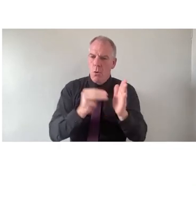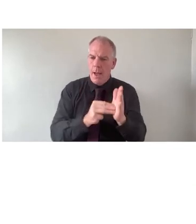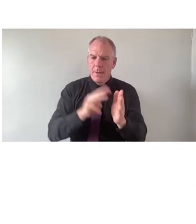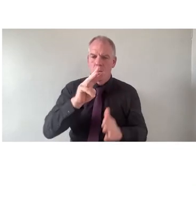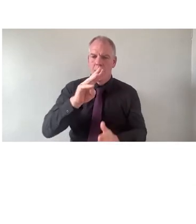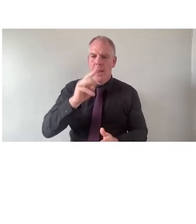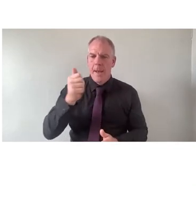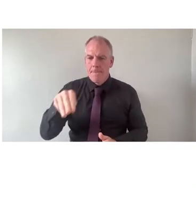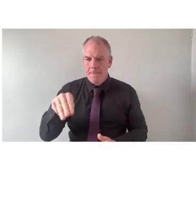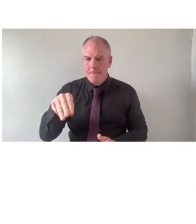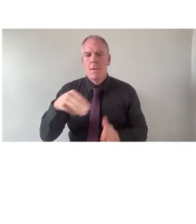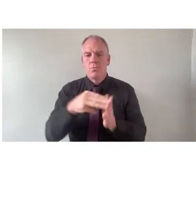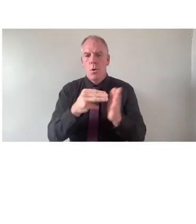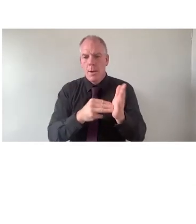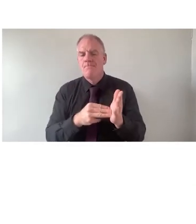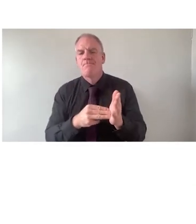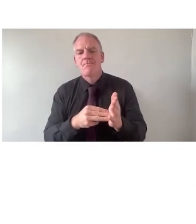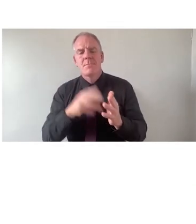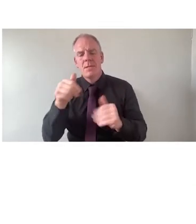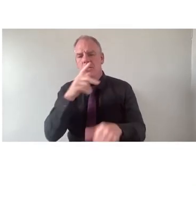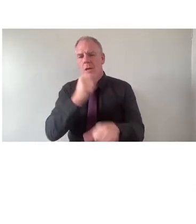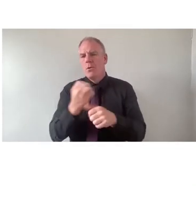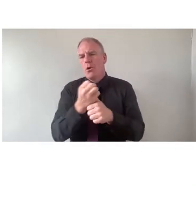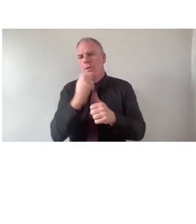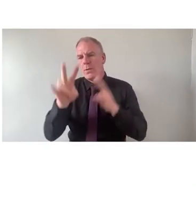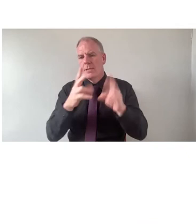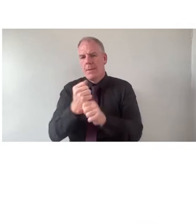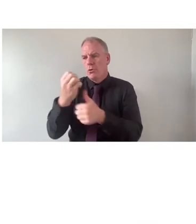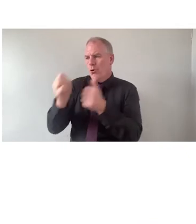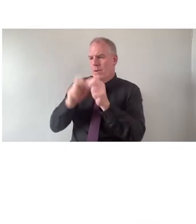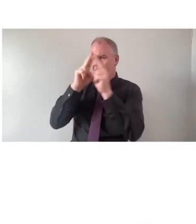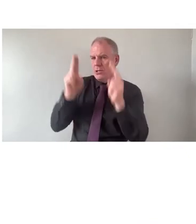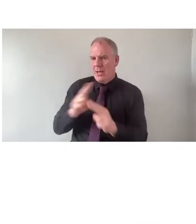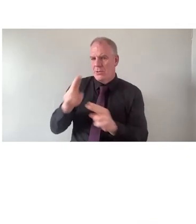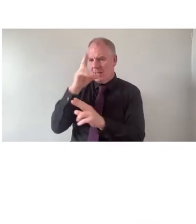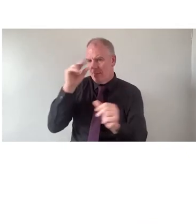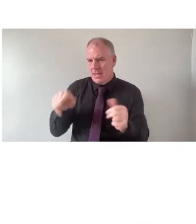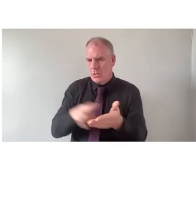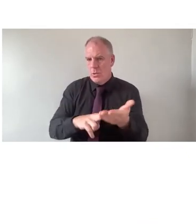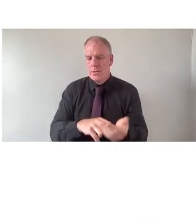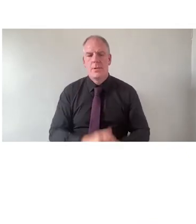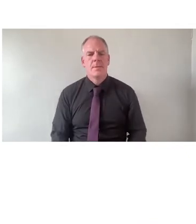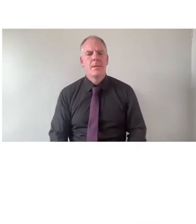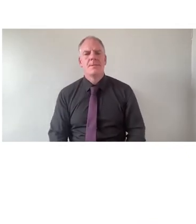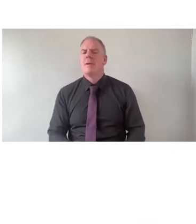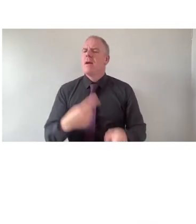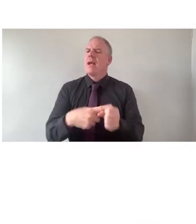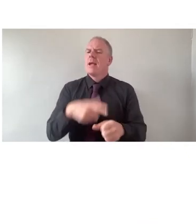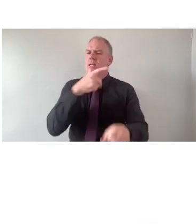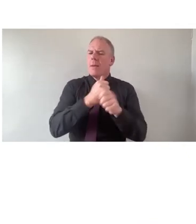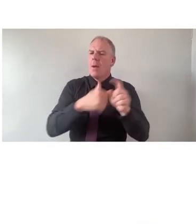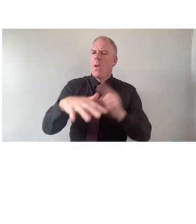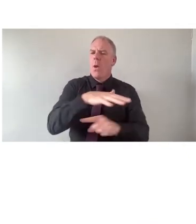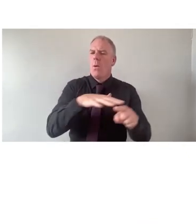many others. And we can talk more in the questions maybe about other international examples. Another point on this local dimension is just that, you know, people need